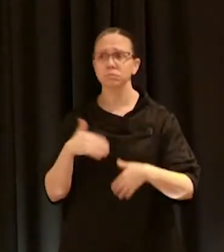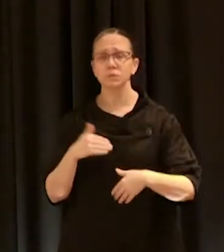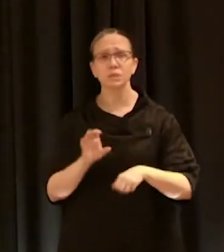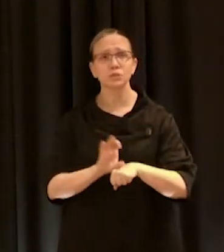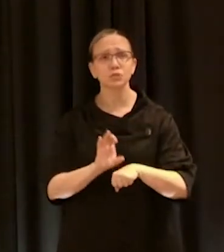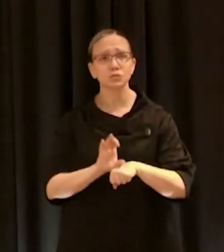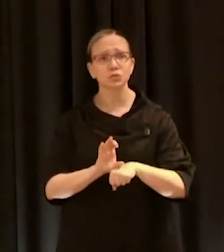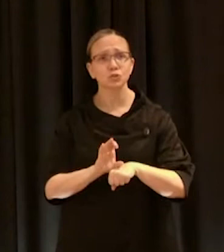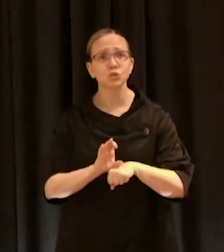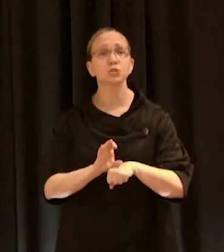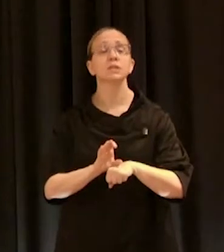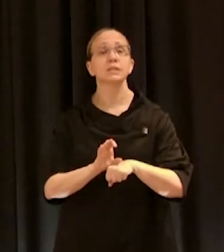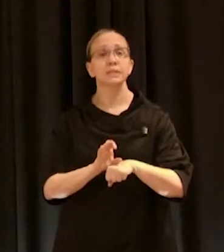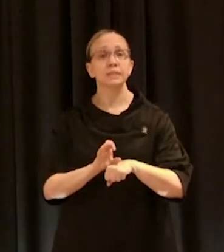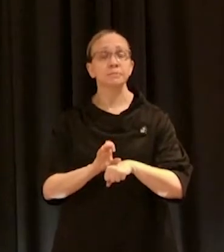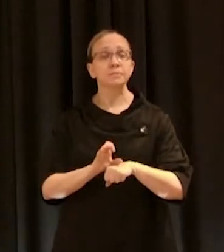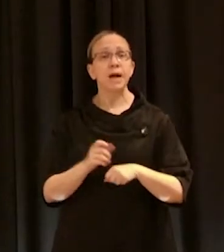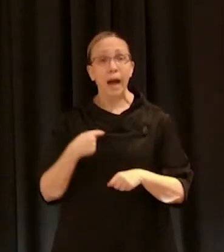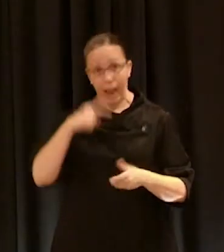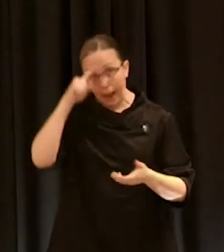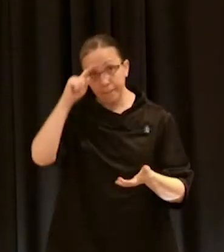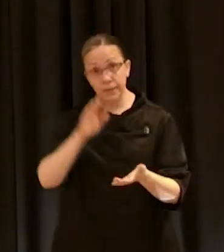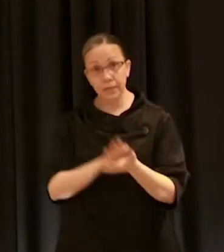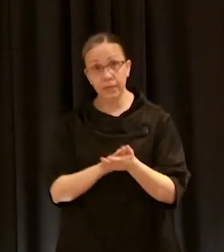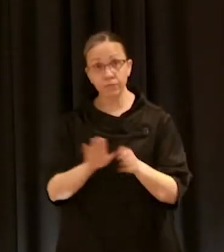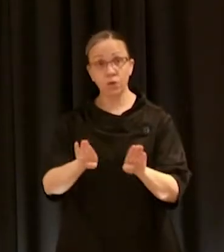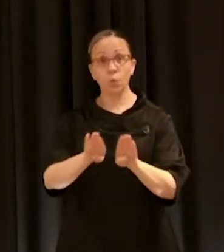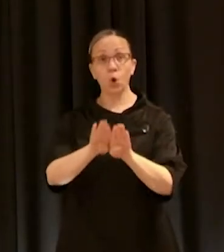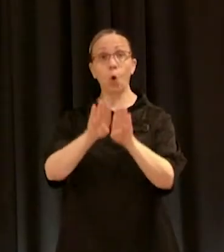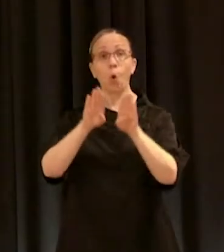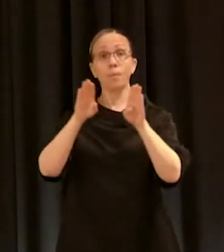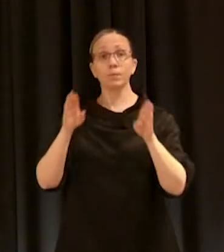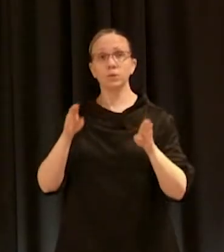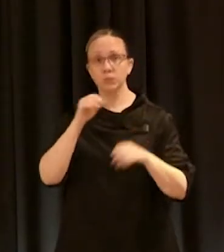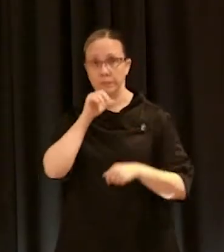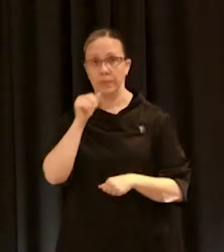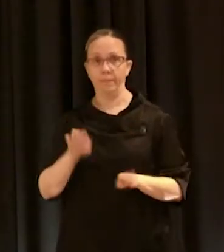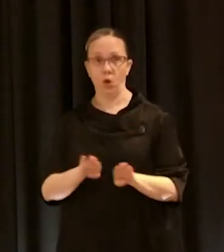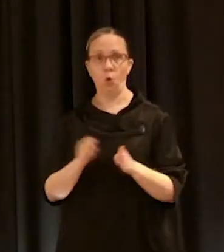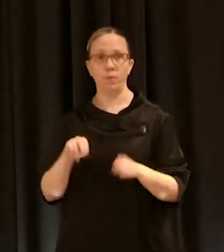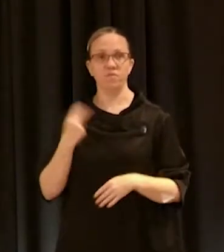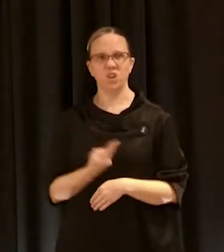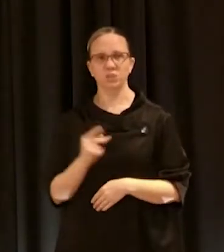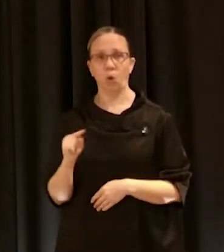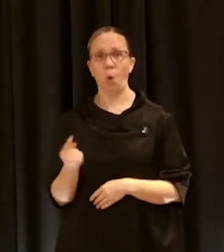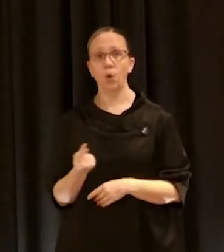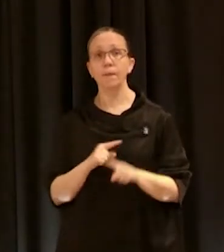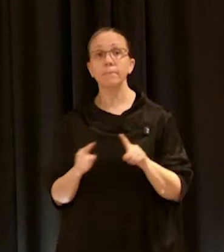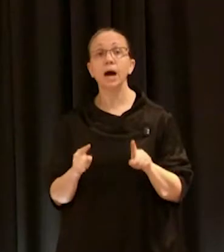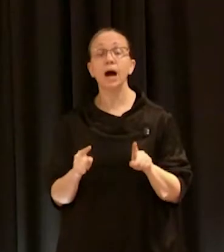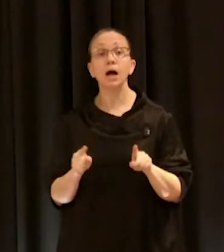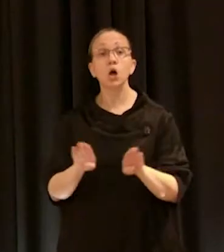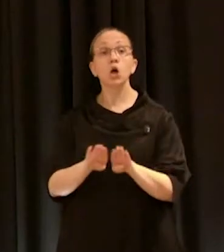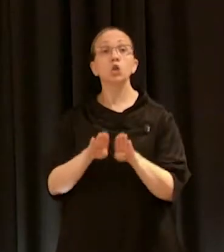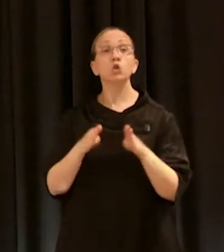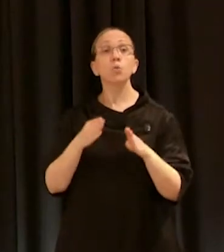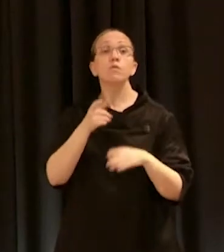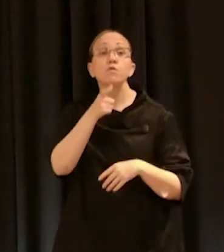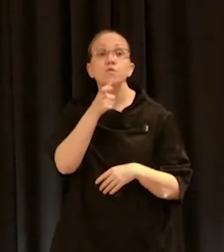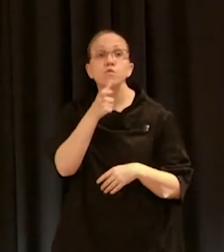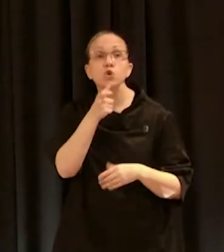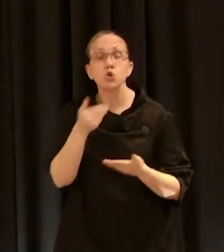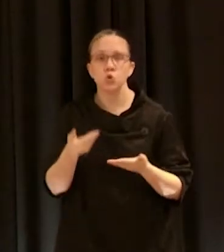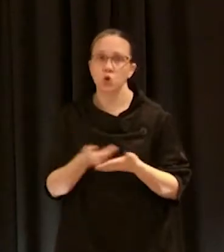in a church-type setting. I believe when we open up those doors, they're not just going to be open for us, but they're going to be open for a brand